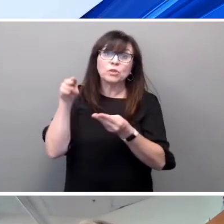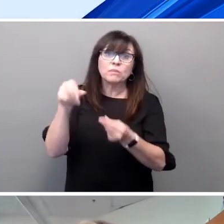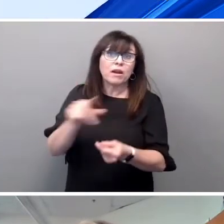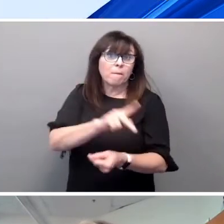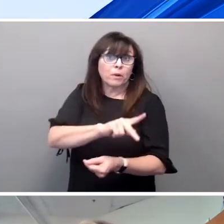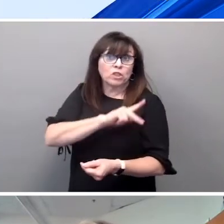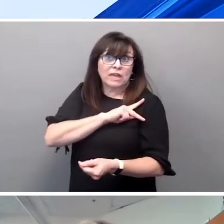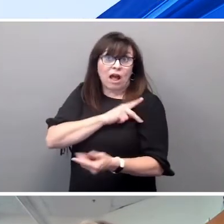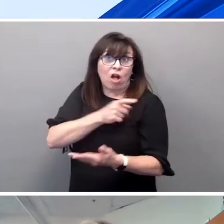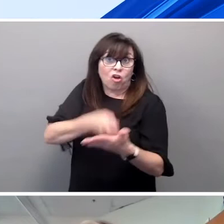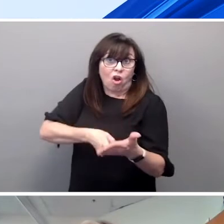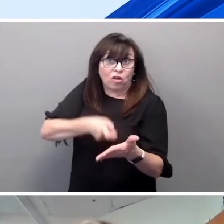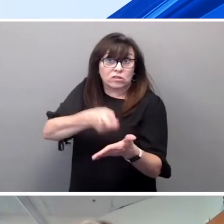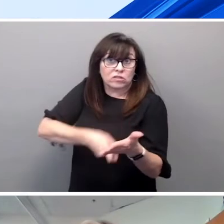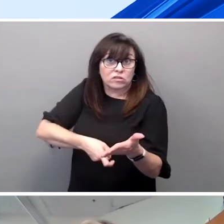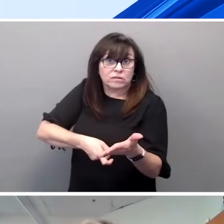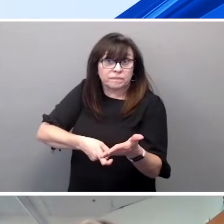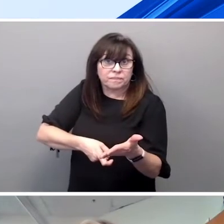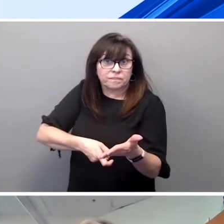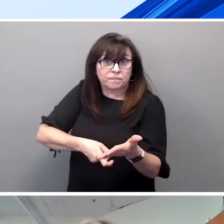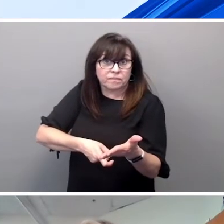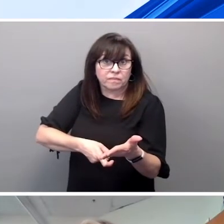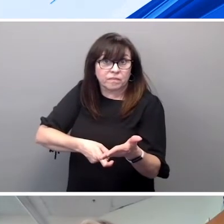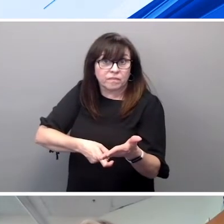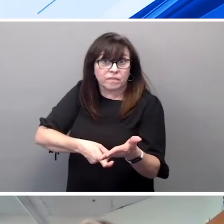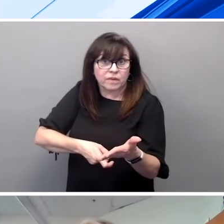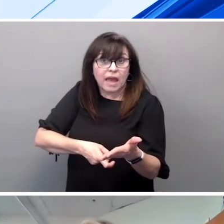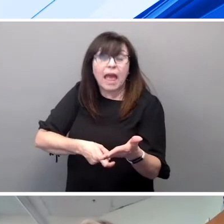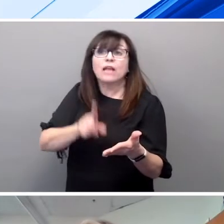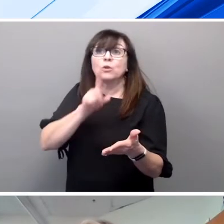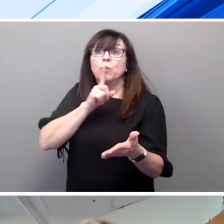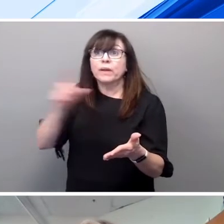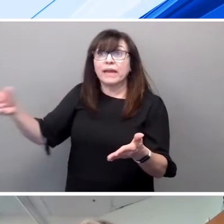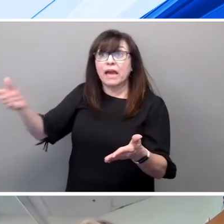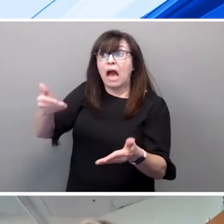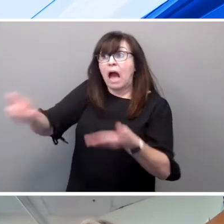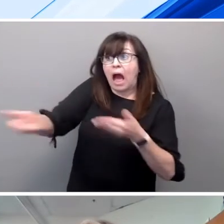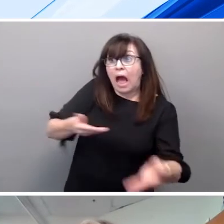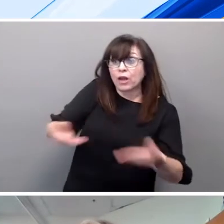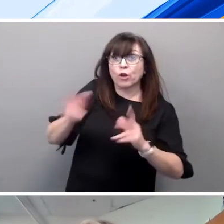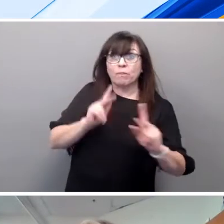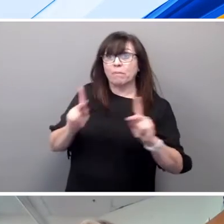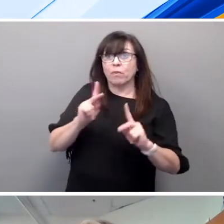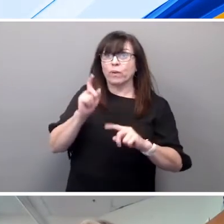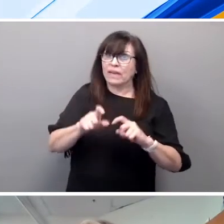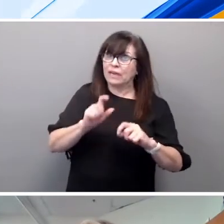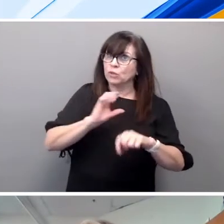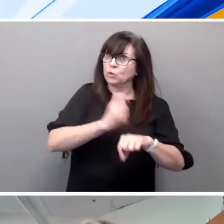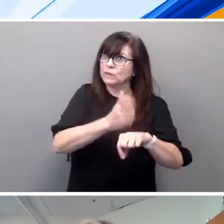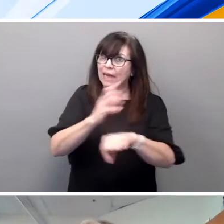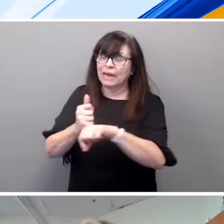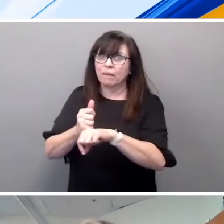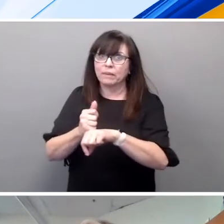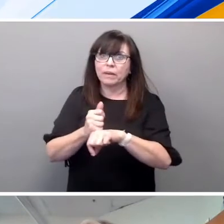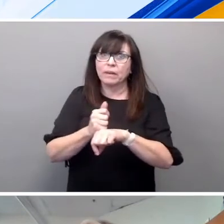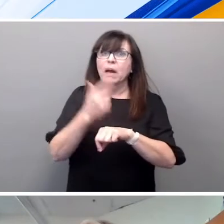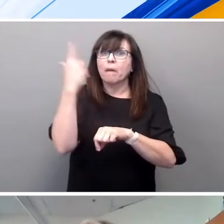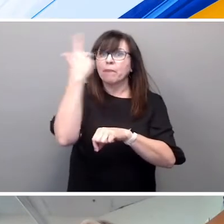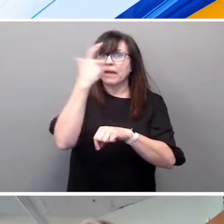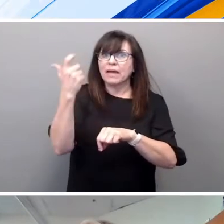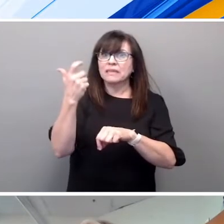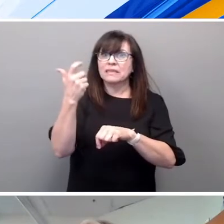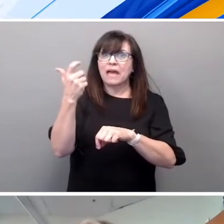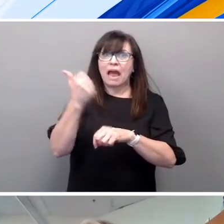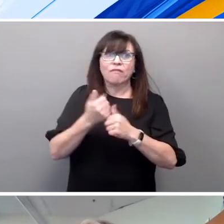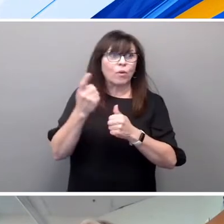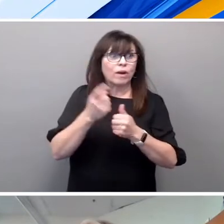costs to actually backfill some areas that we needed to shore up as a result of moving everybody off of what they were